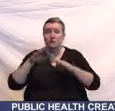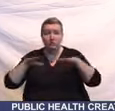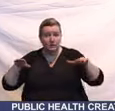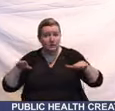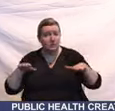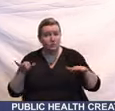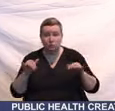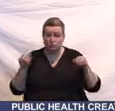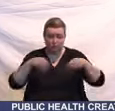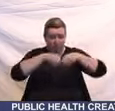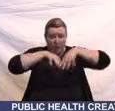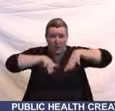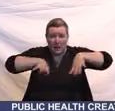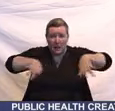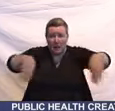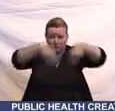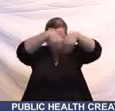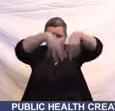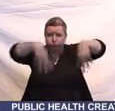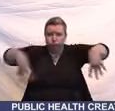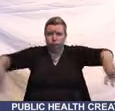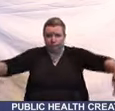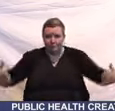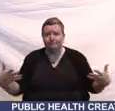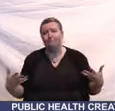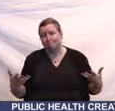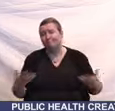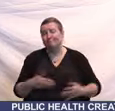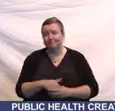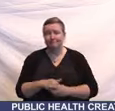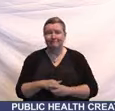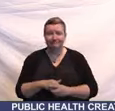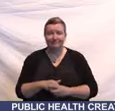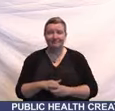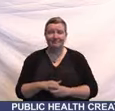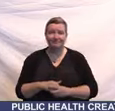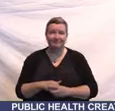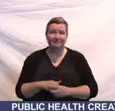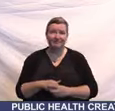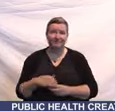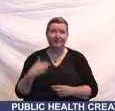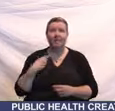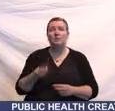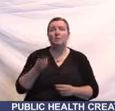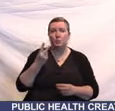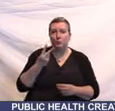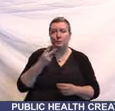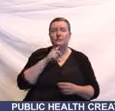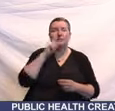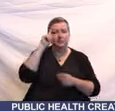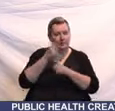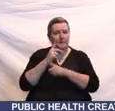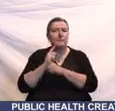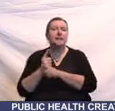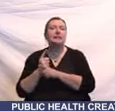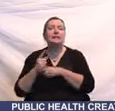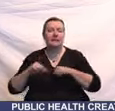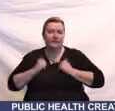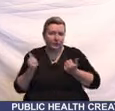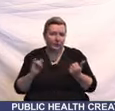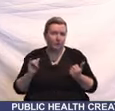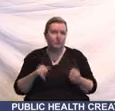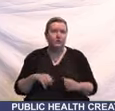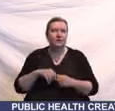Nicholas, Kendall, Logan, James, and Hadley. She also left 2 surviving siblings, Tom and